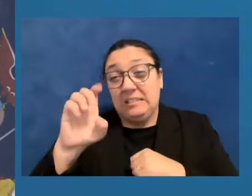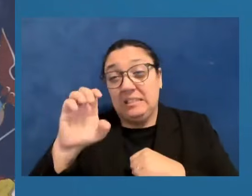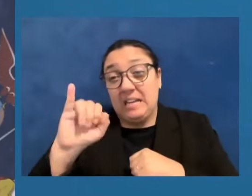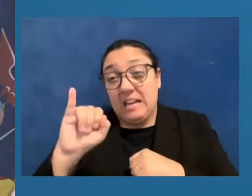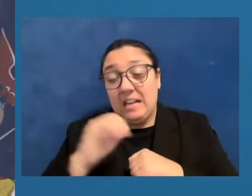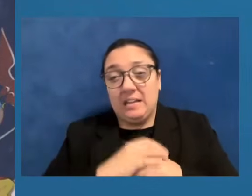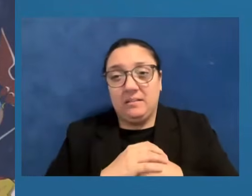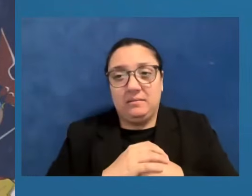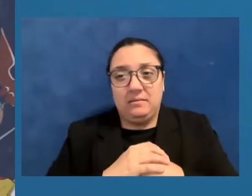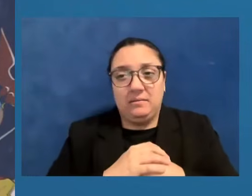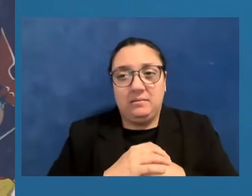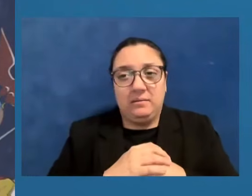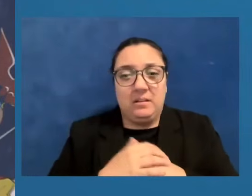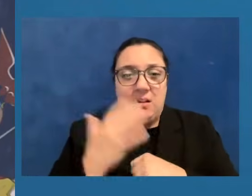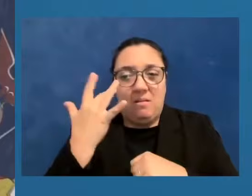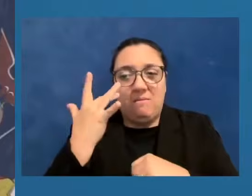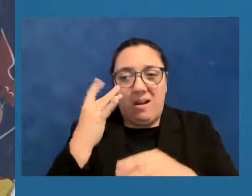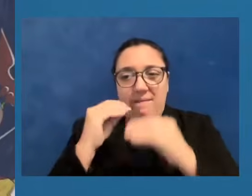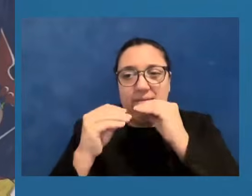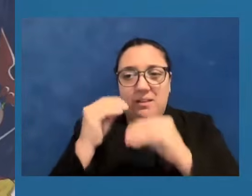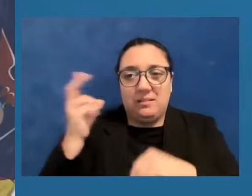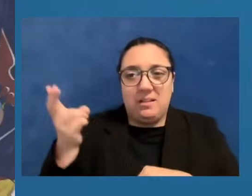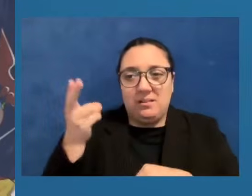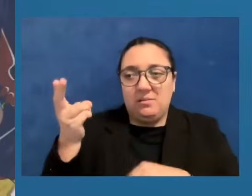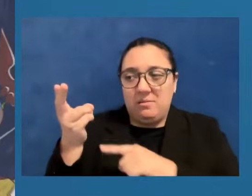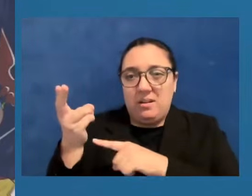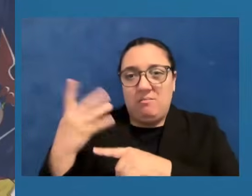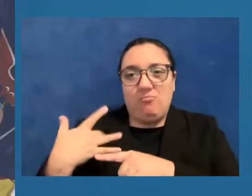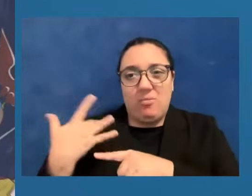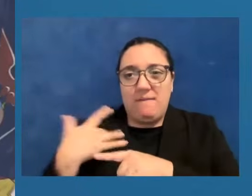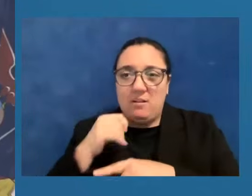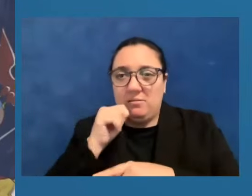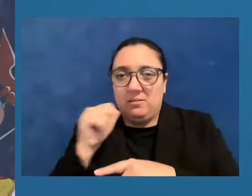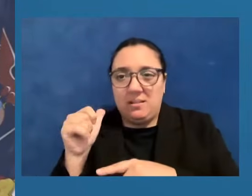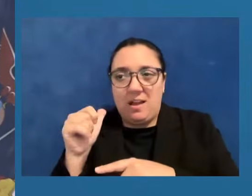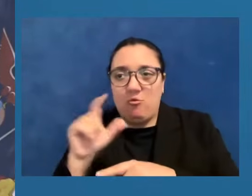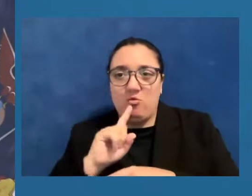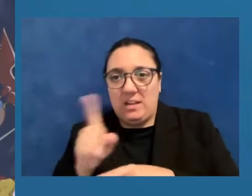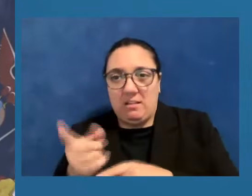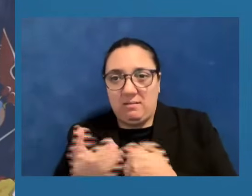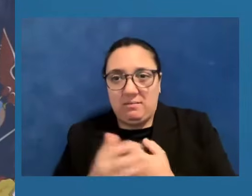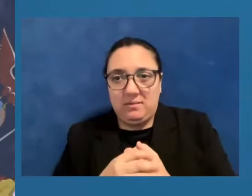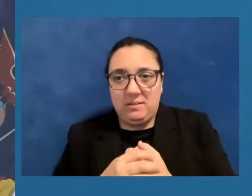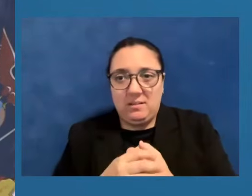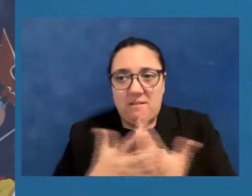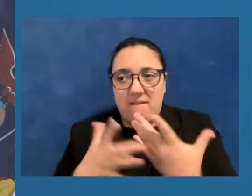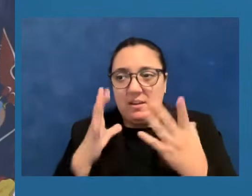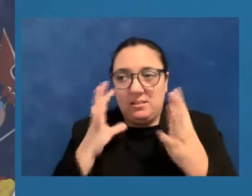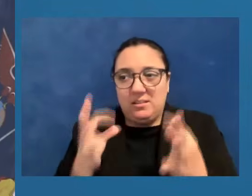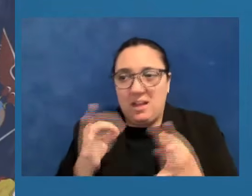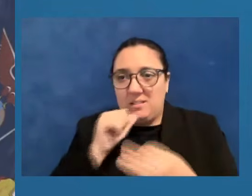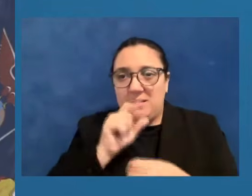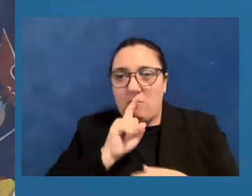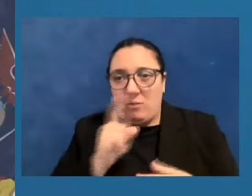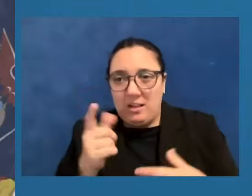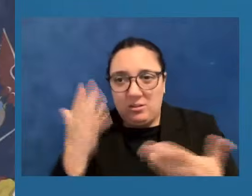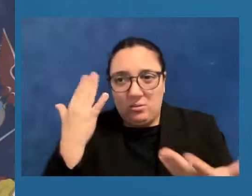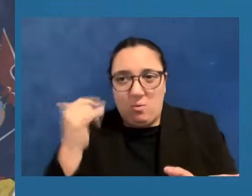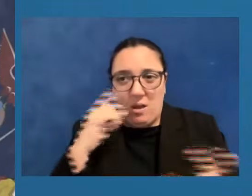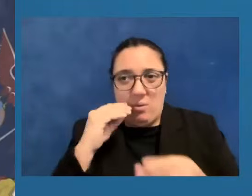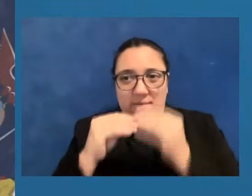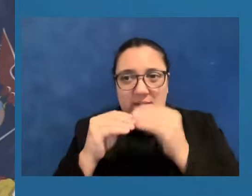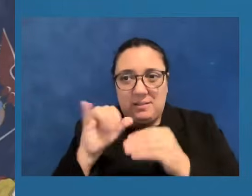Why correct history that we're deciding does not exist? This is not a real thing, so why are we correcting